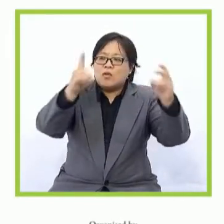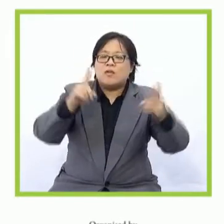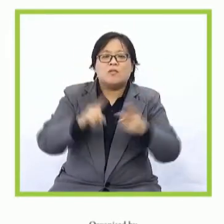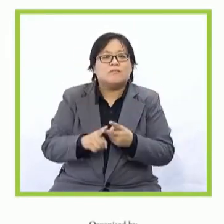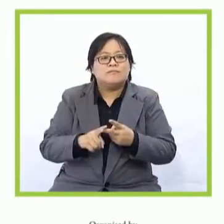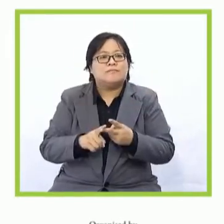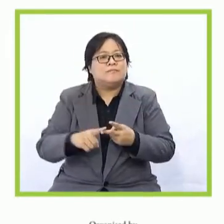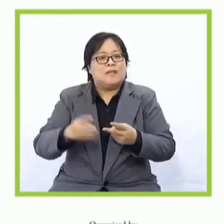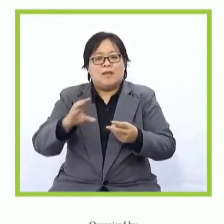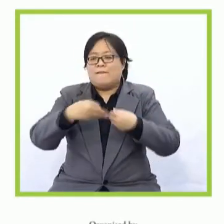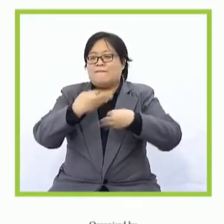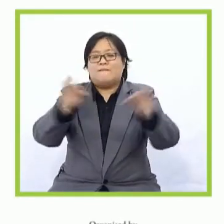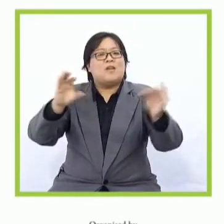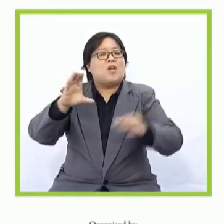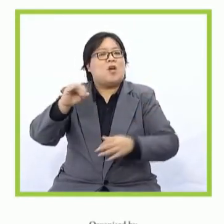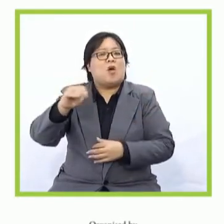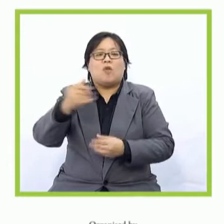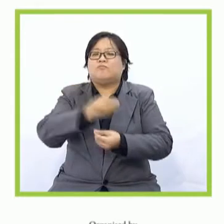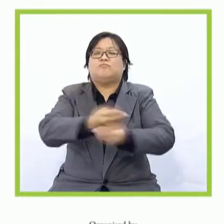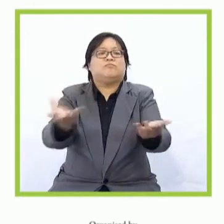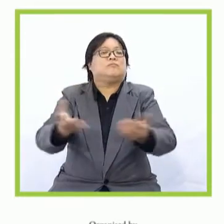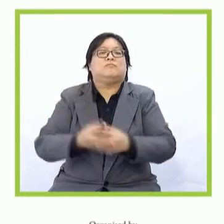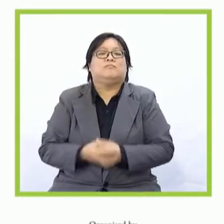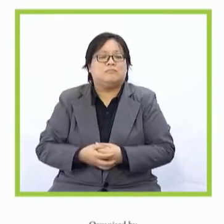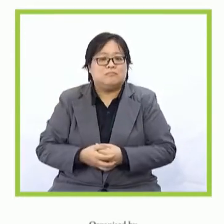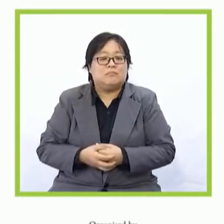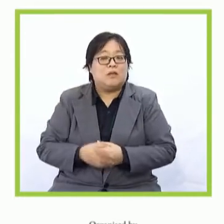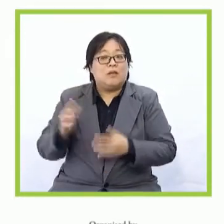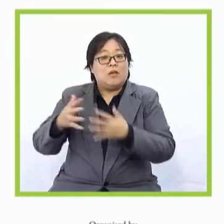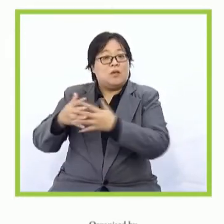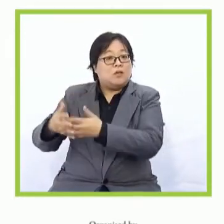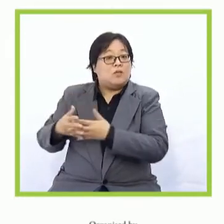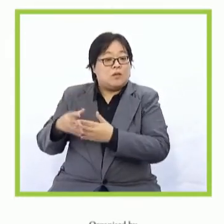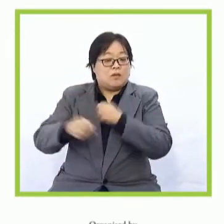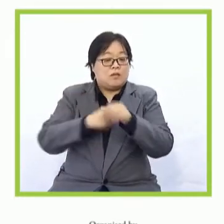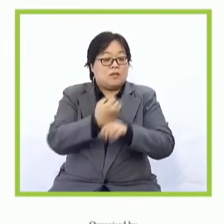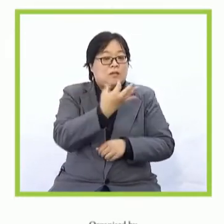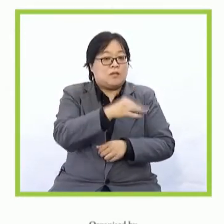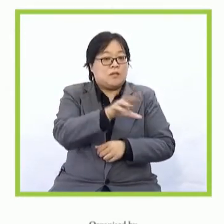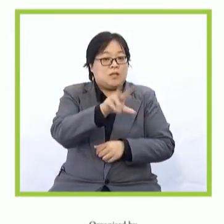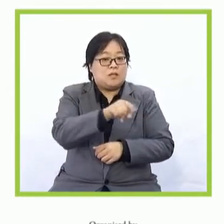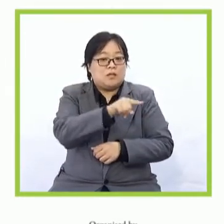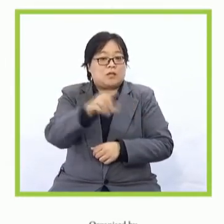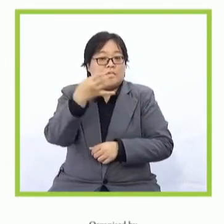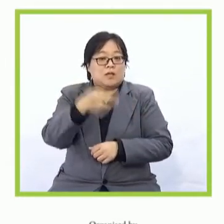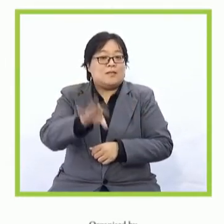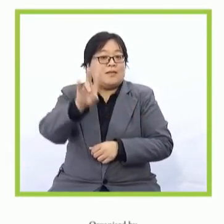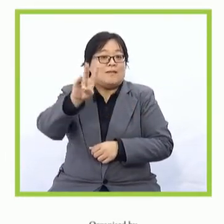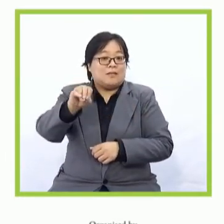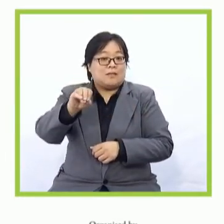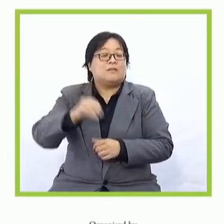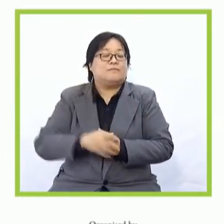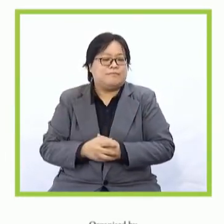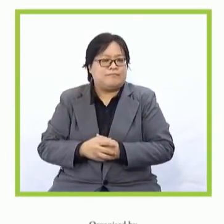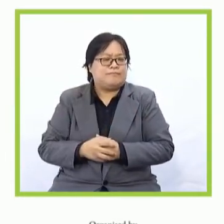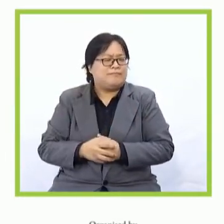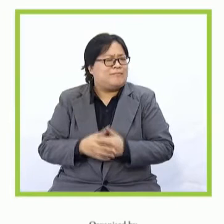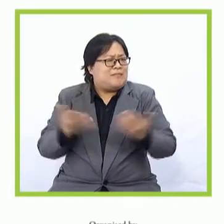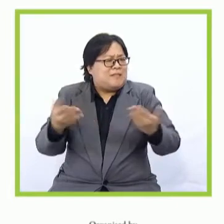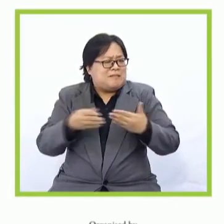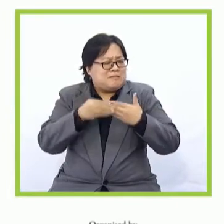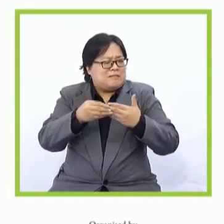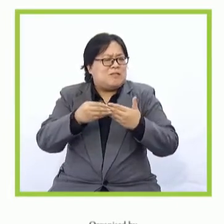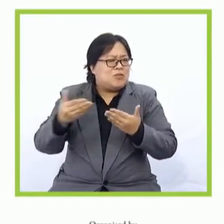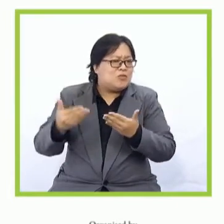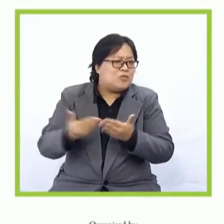later to everyone. In the US, from the 1930s to the 1970s, when we look at what was it that led to the New